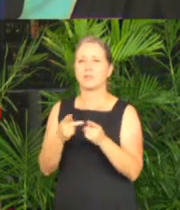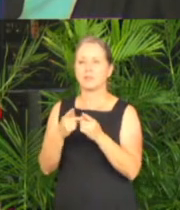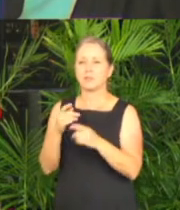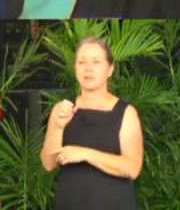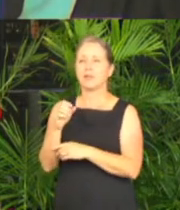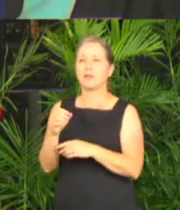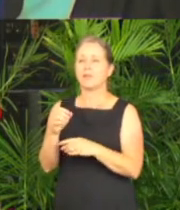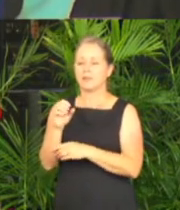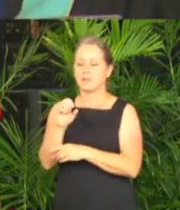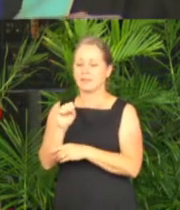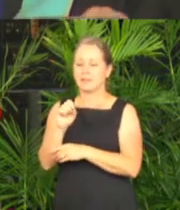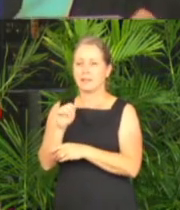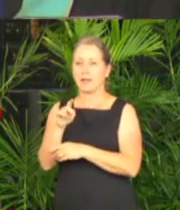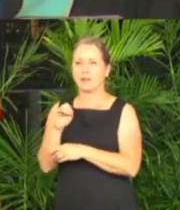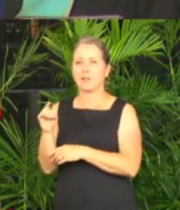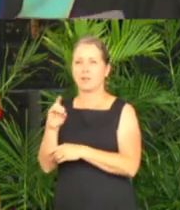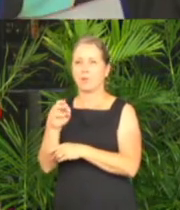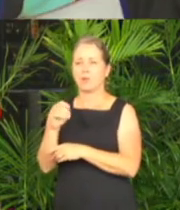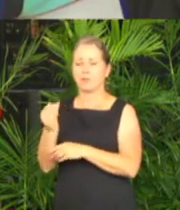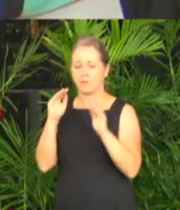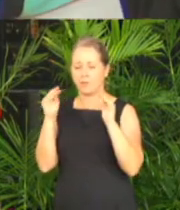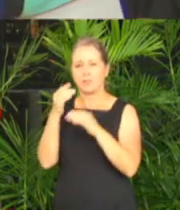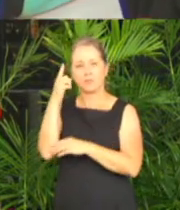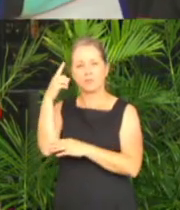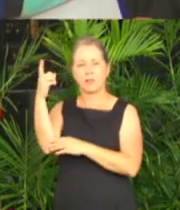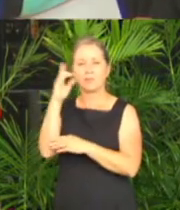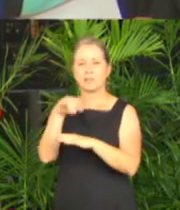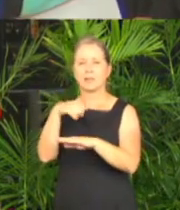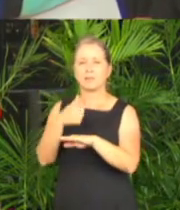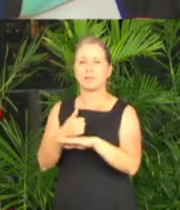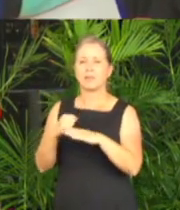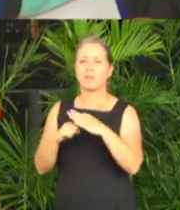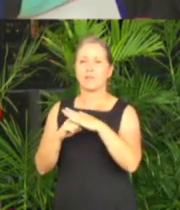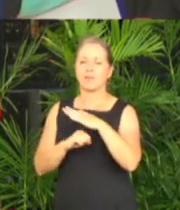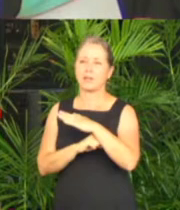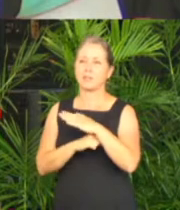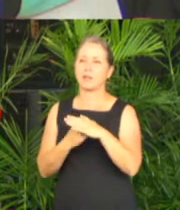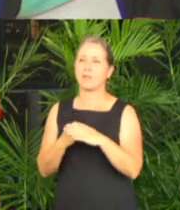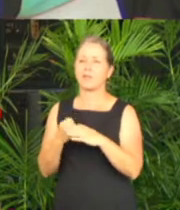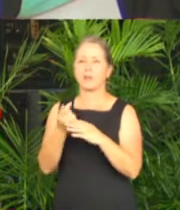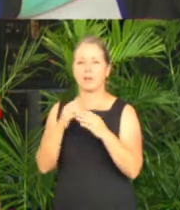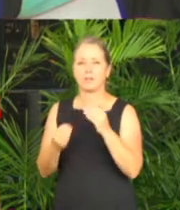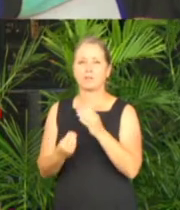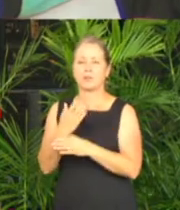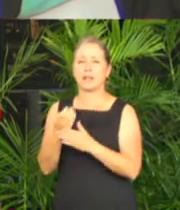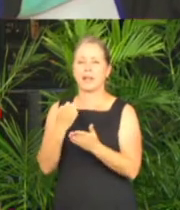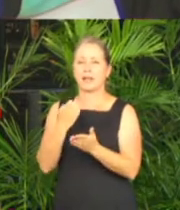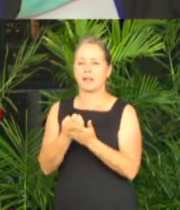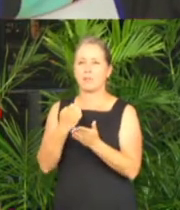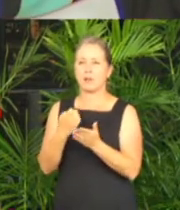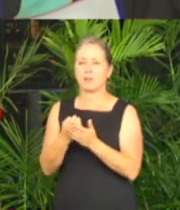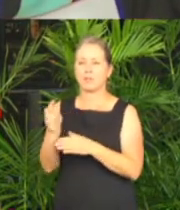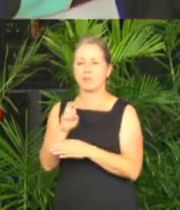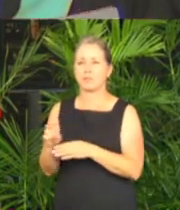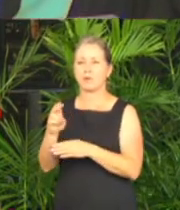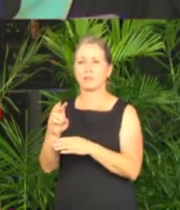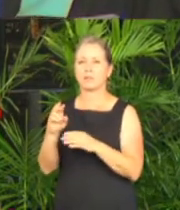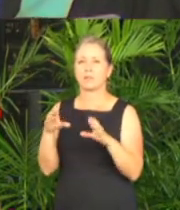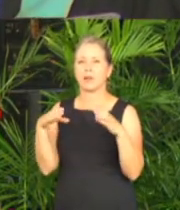Oil to focus on his dream of establishing the foundation of a booming economic and tourist